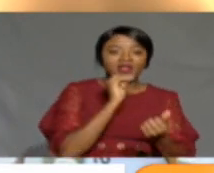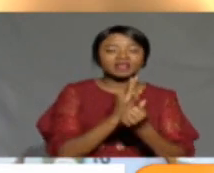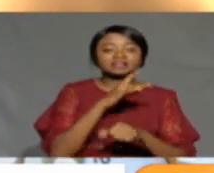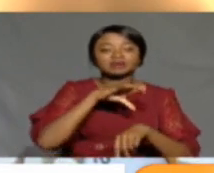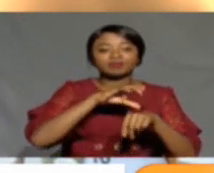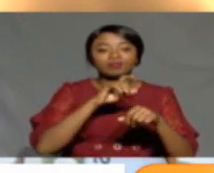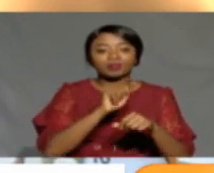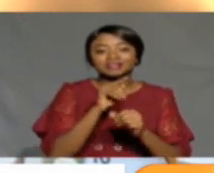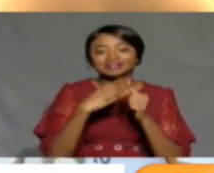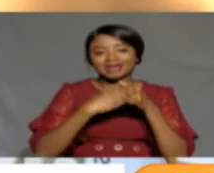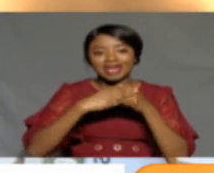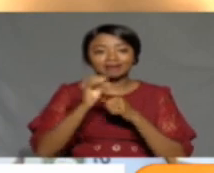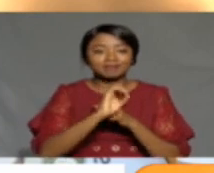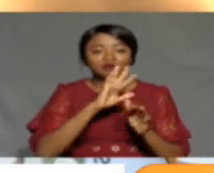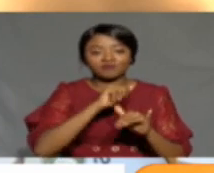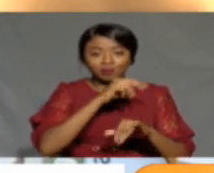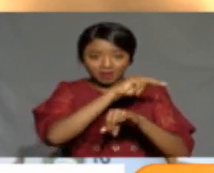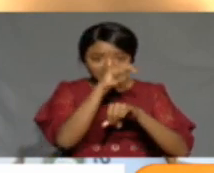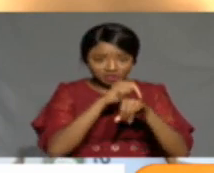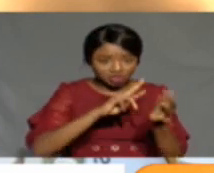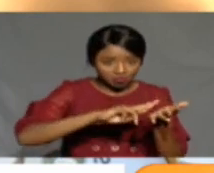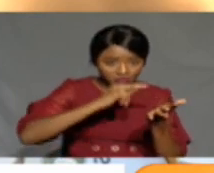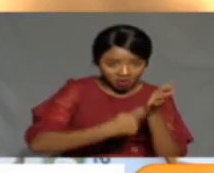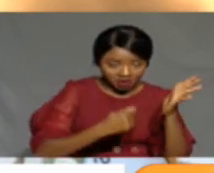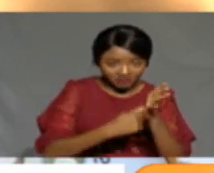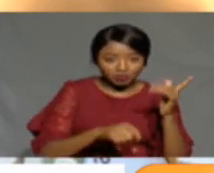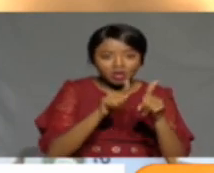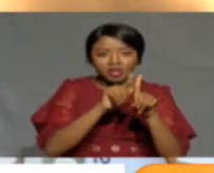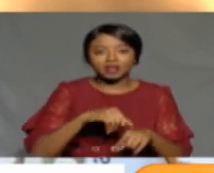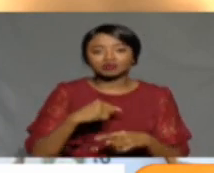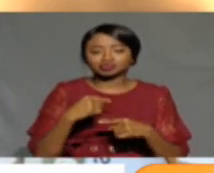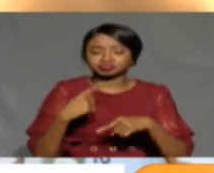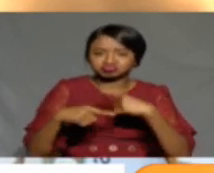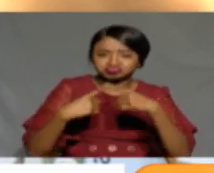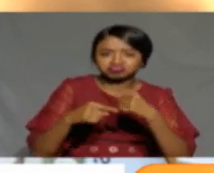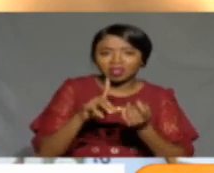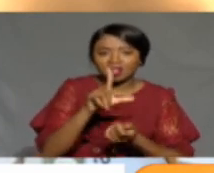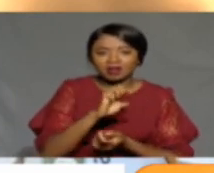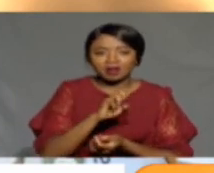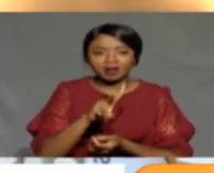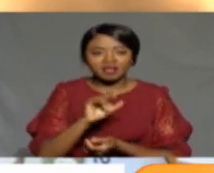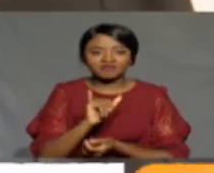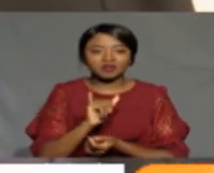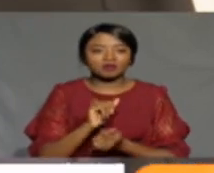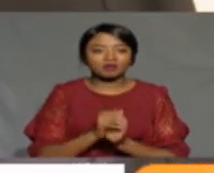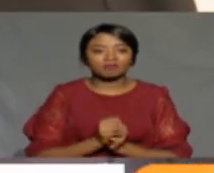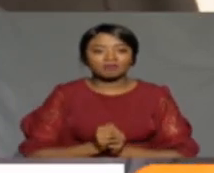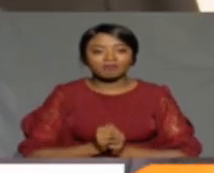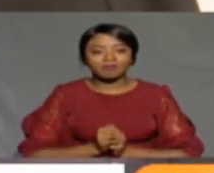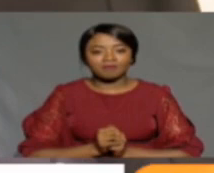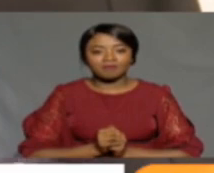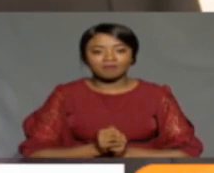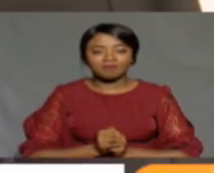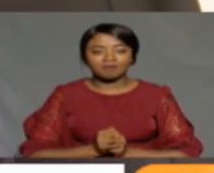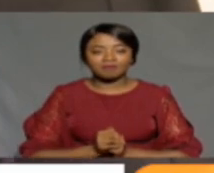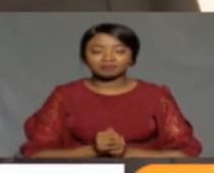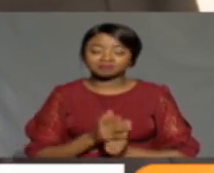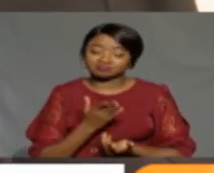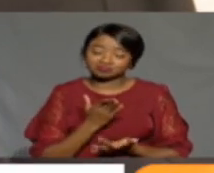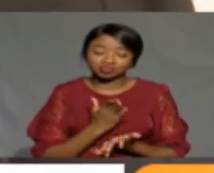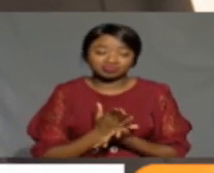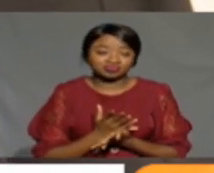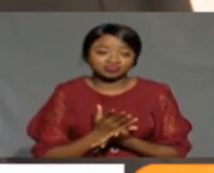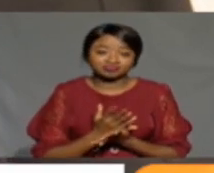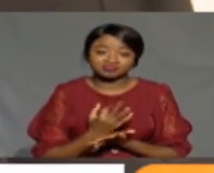National Revenue and Road Maintenance Levy of 8.9 billion shillings. It is not enough, but it is